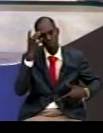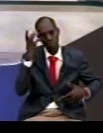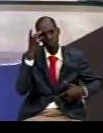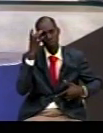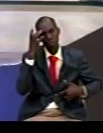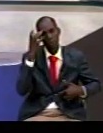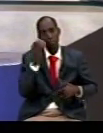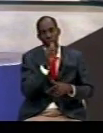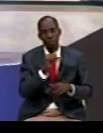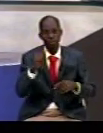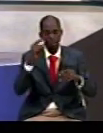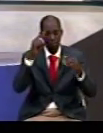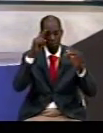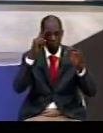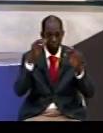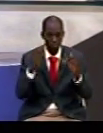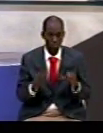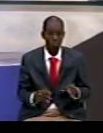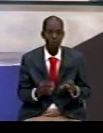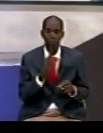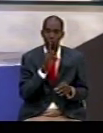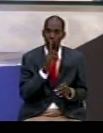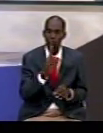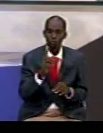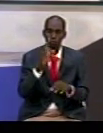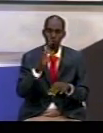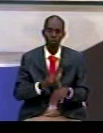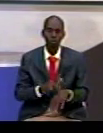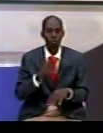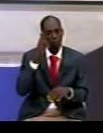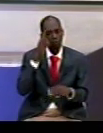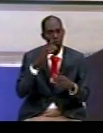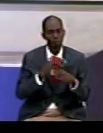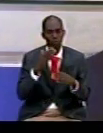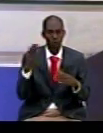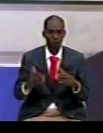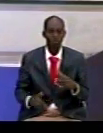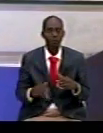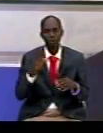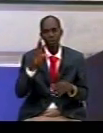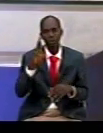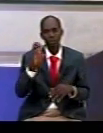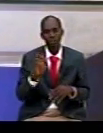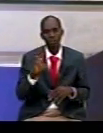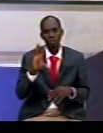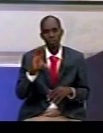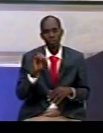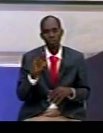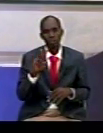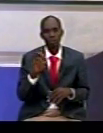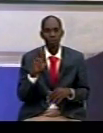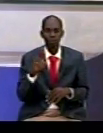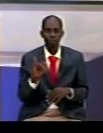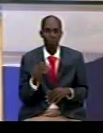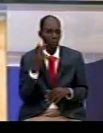A decisive, definite touch for total recovery.